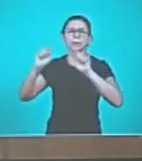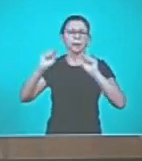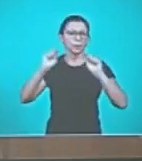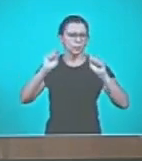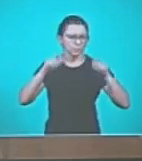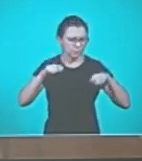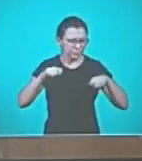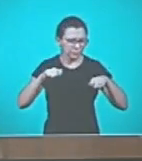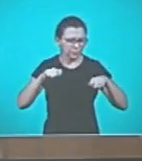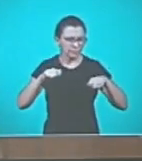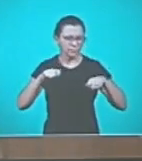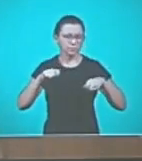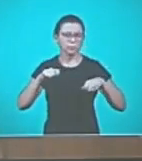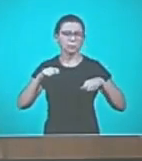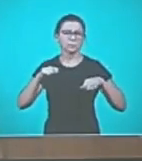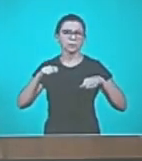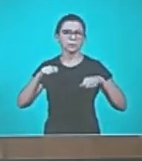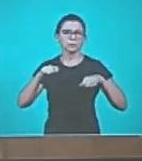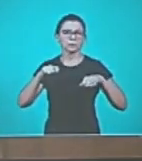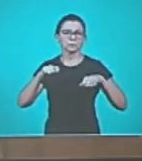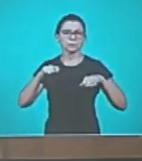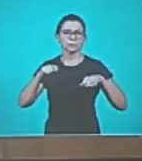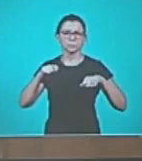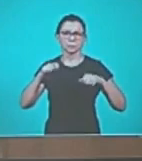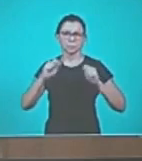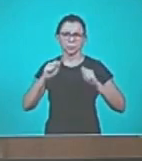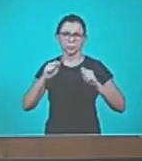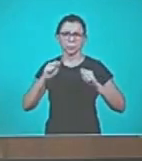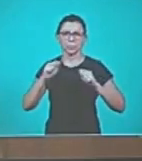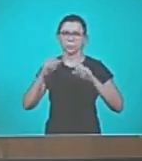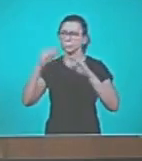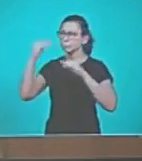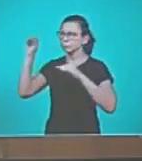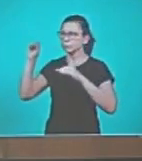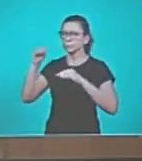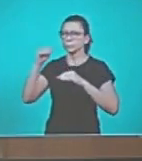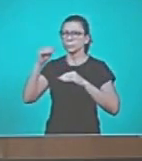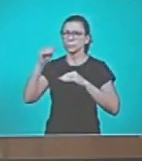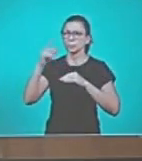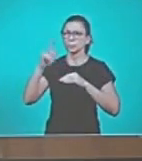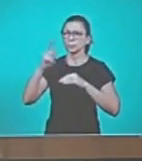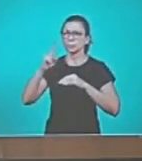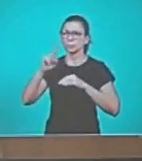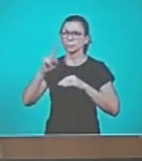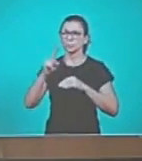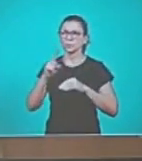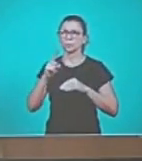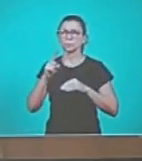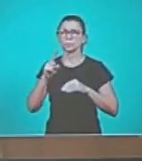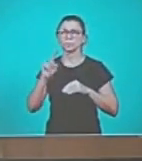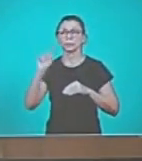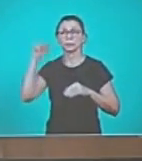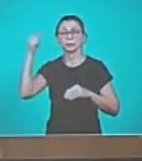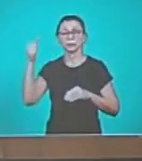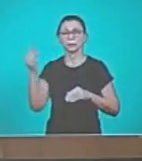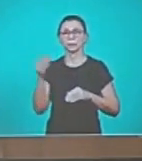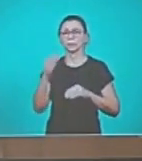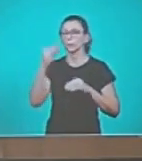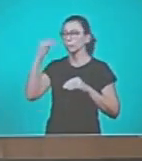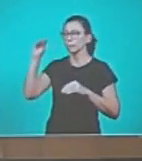possible, if the brethren there... Oh, they already know what it is about. Oh, this